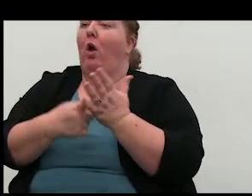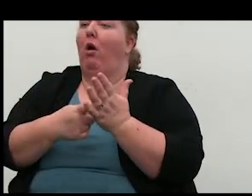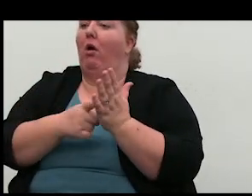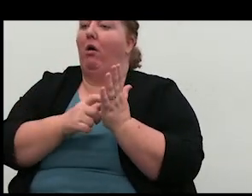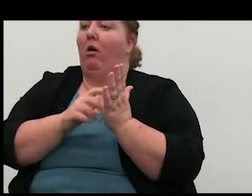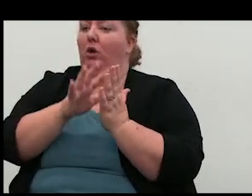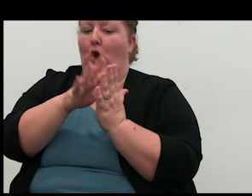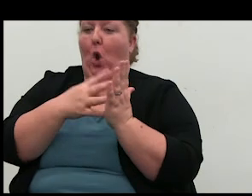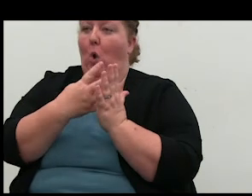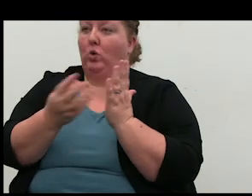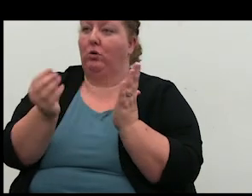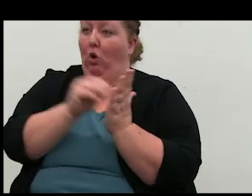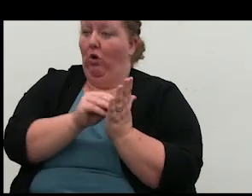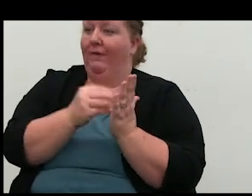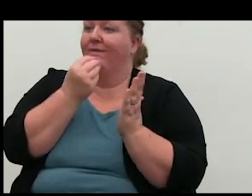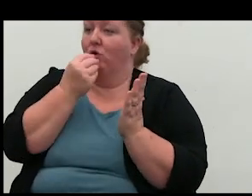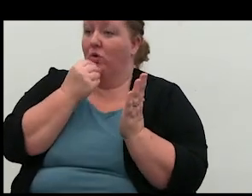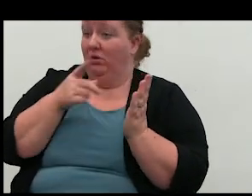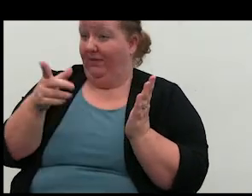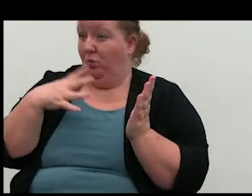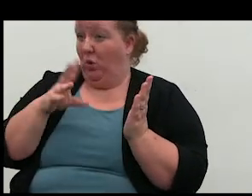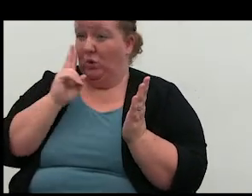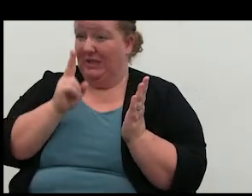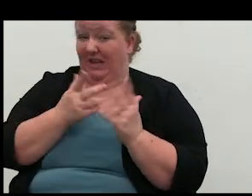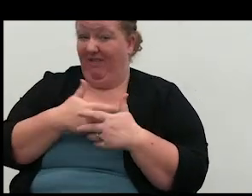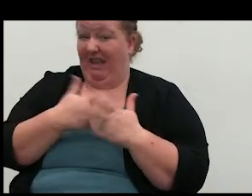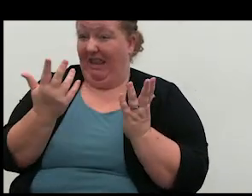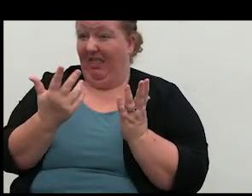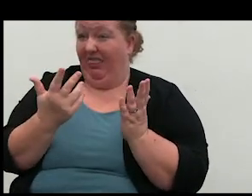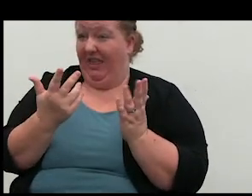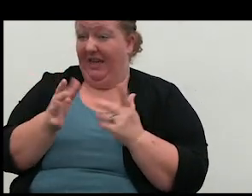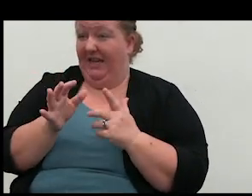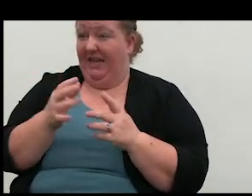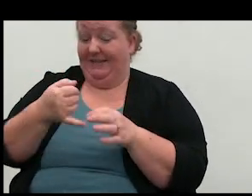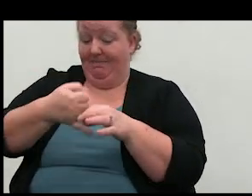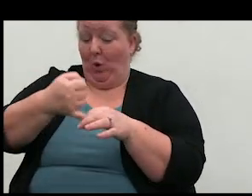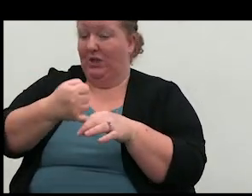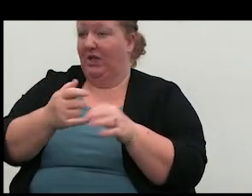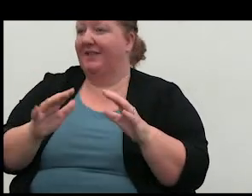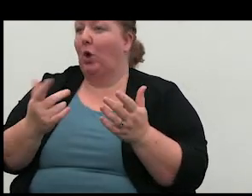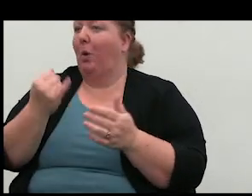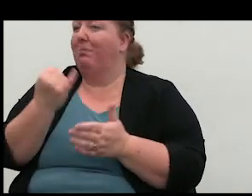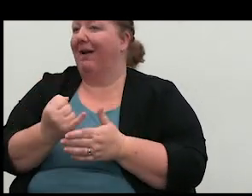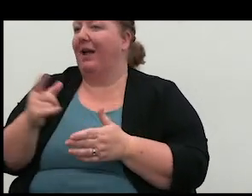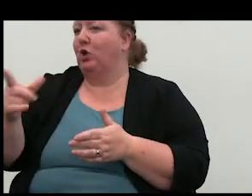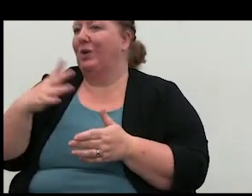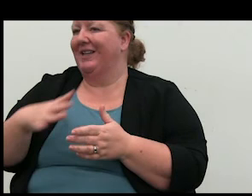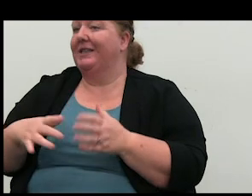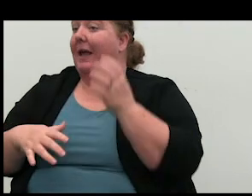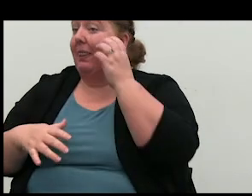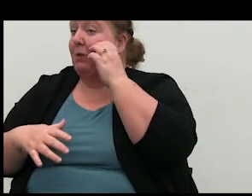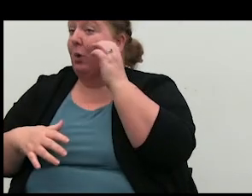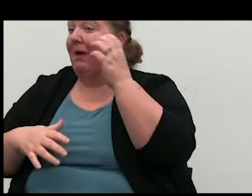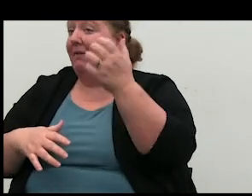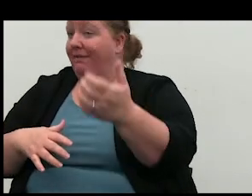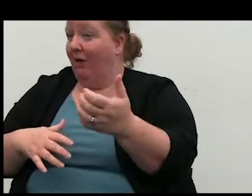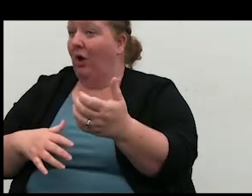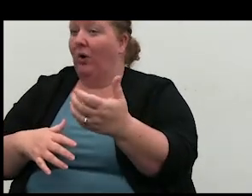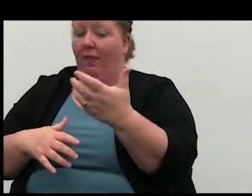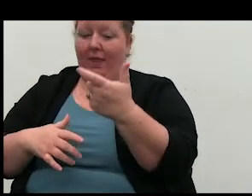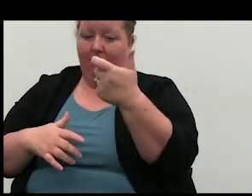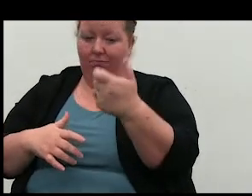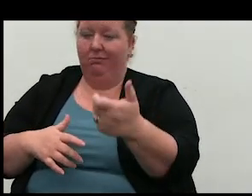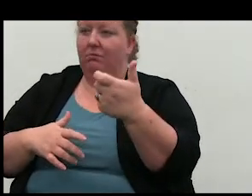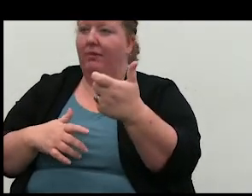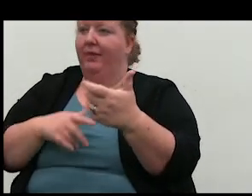your food, and if you want to see whether anything in it is poisonous or bad for you, you have to get your mobile phone out and use the QR